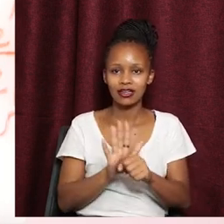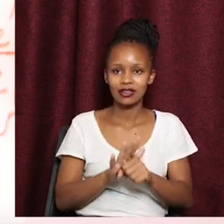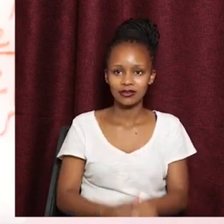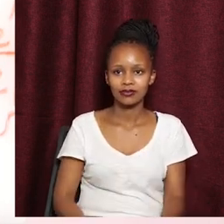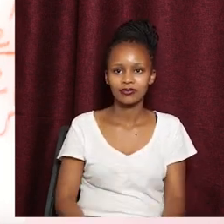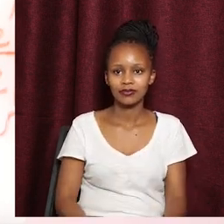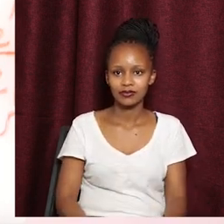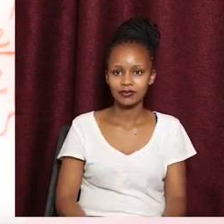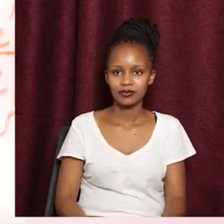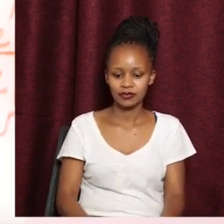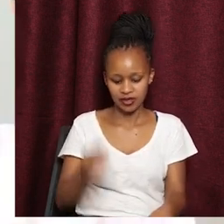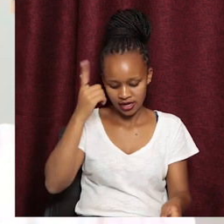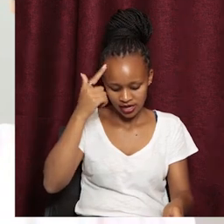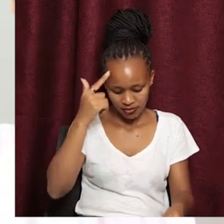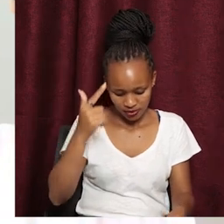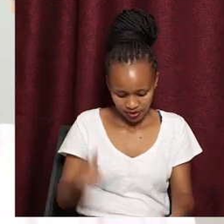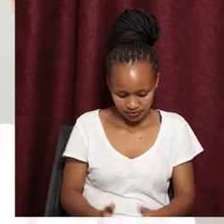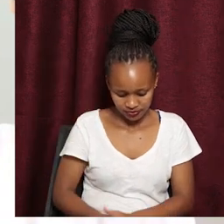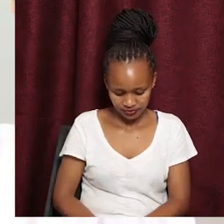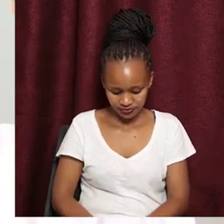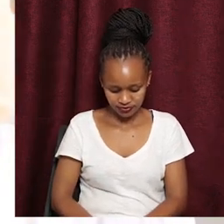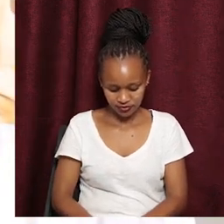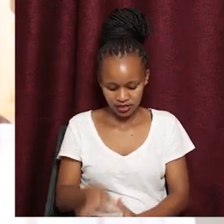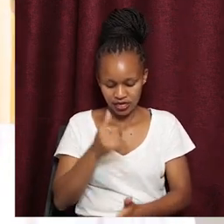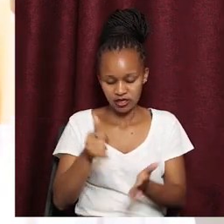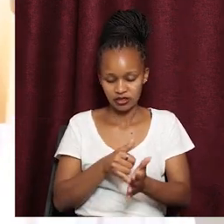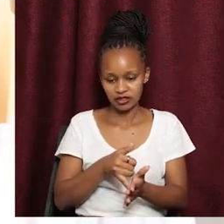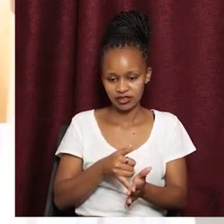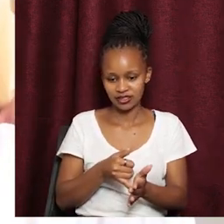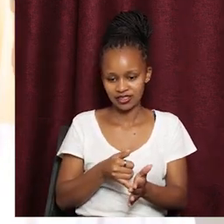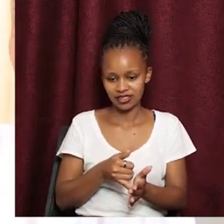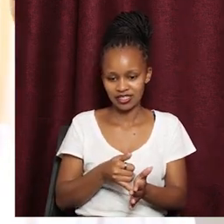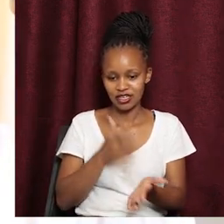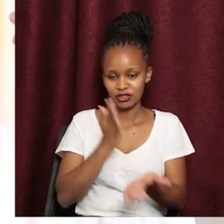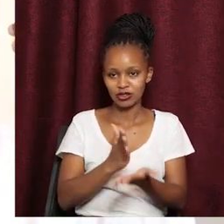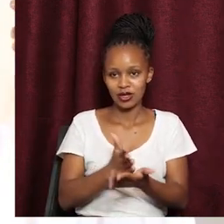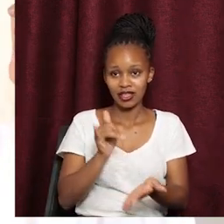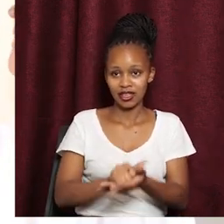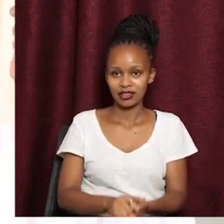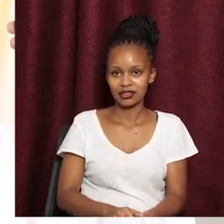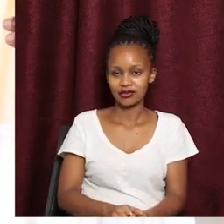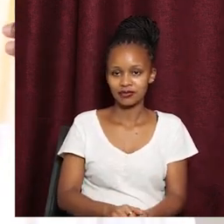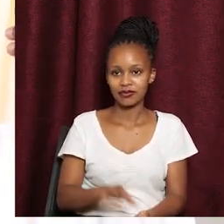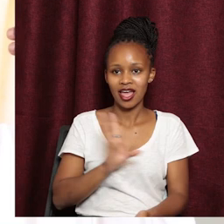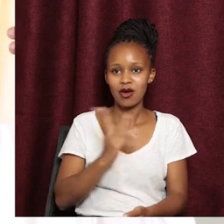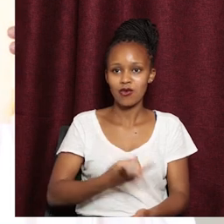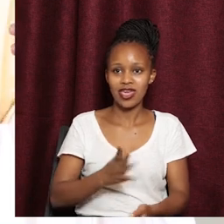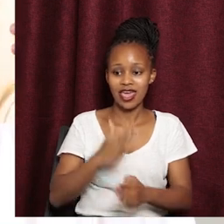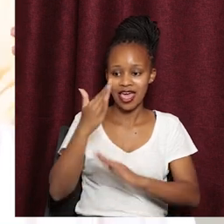Remember, it was almost sure that we were to end up in